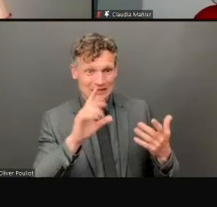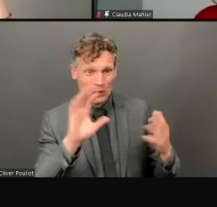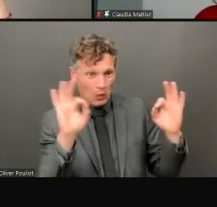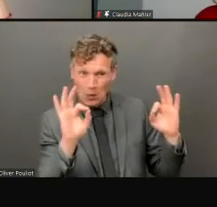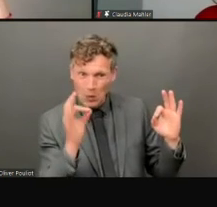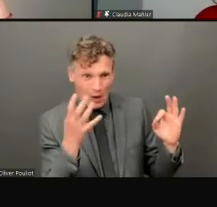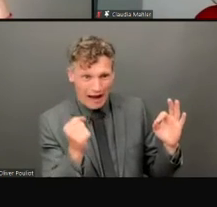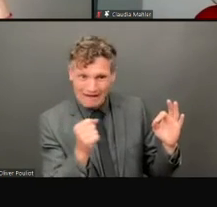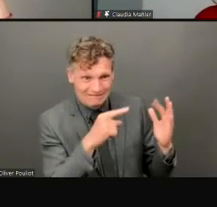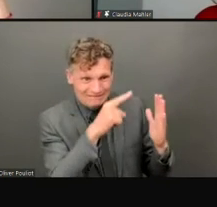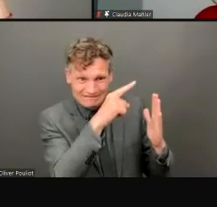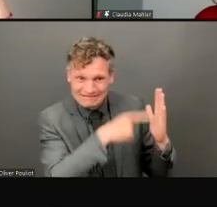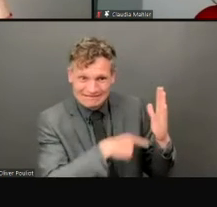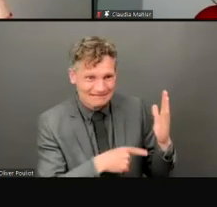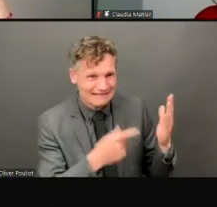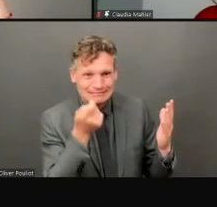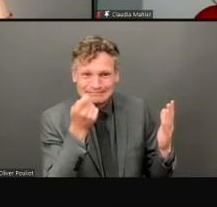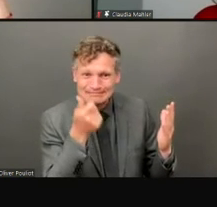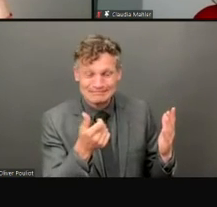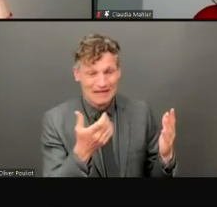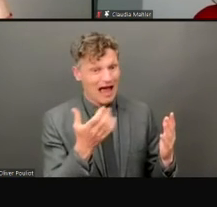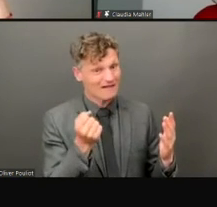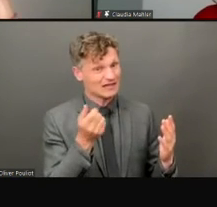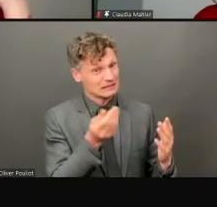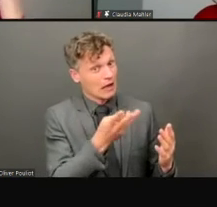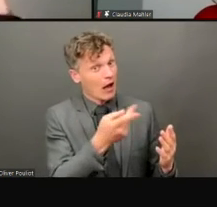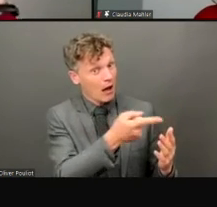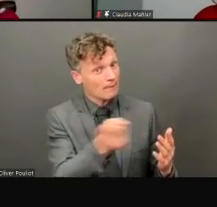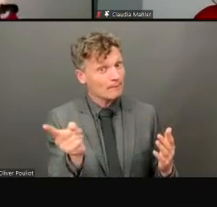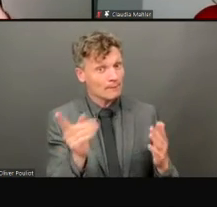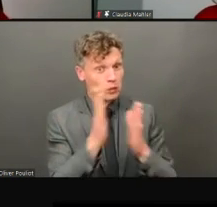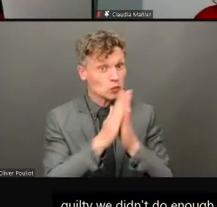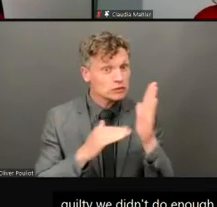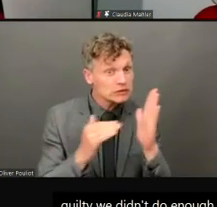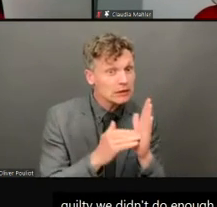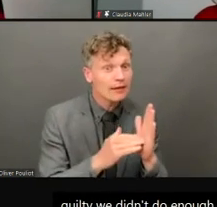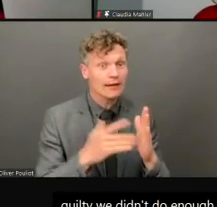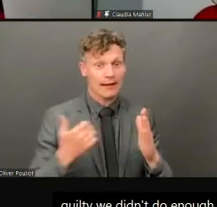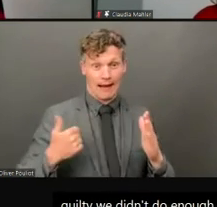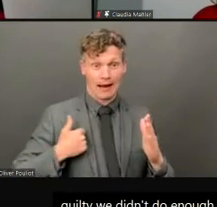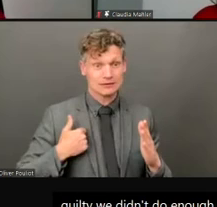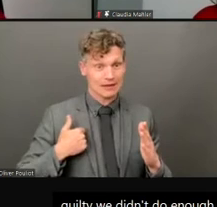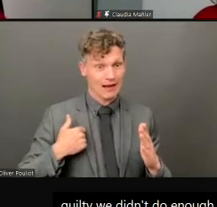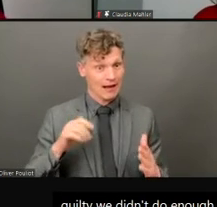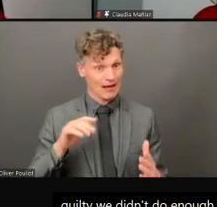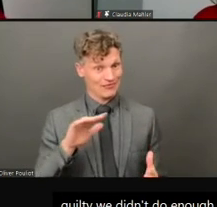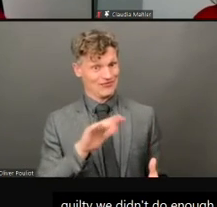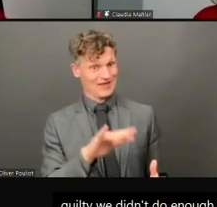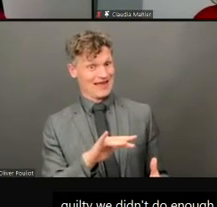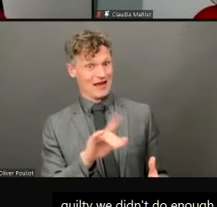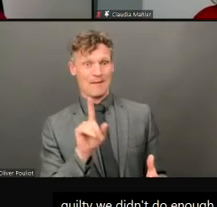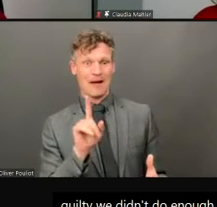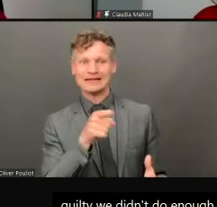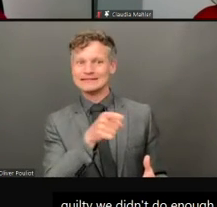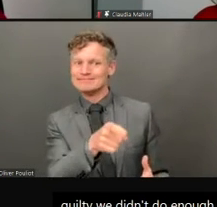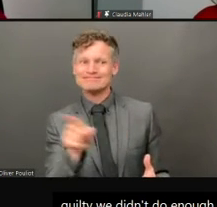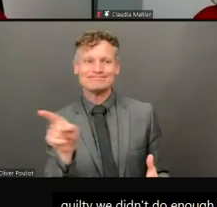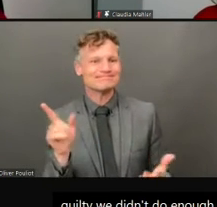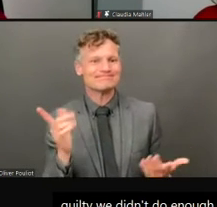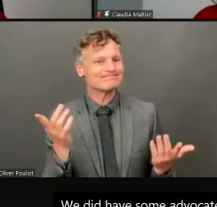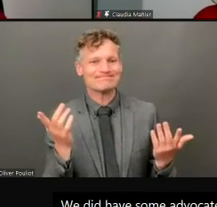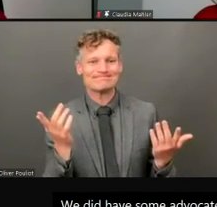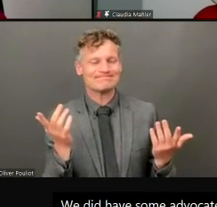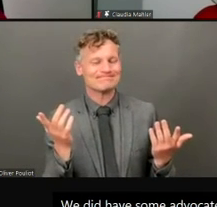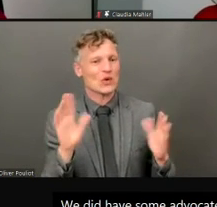great Indigenous advocates from New Zealand and from Canada present, but they didn't have the impact